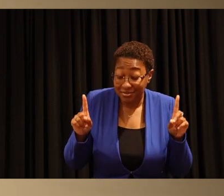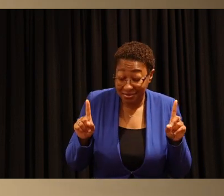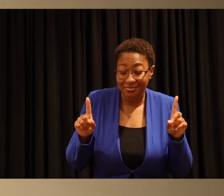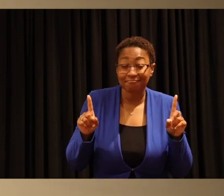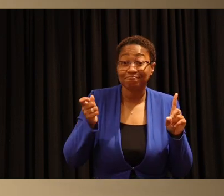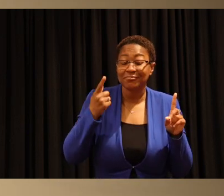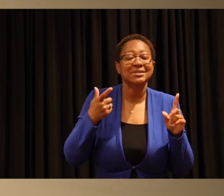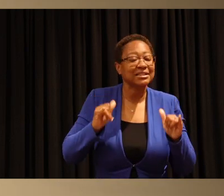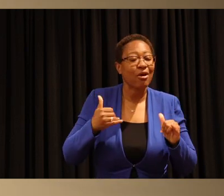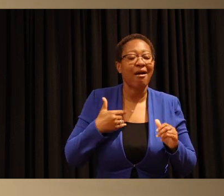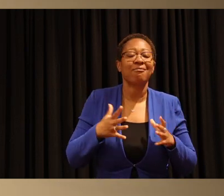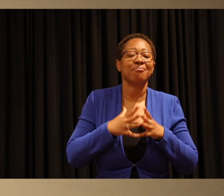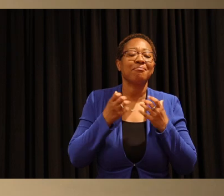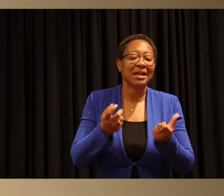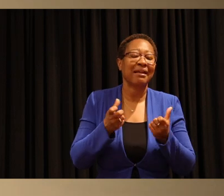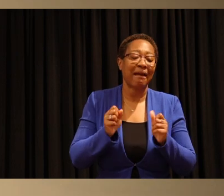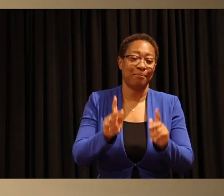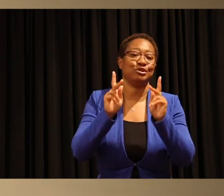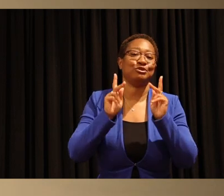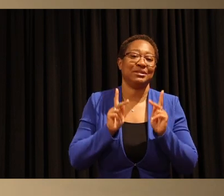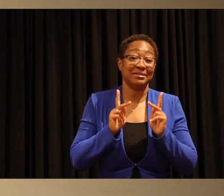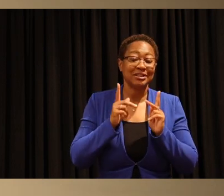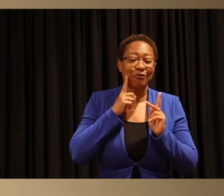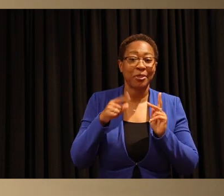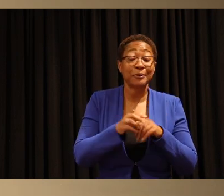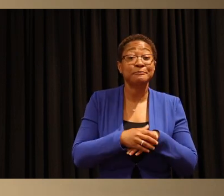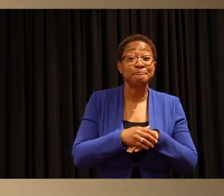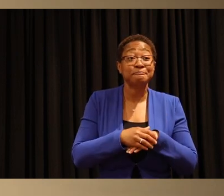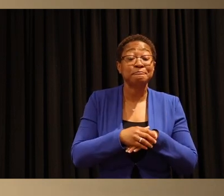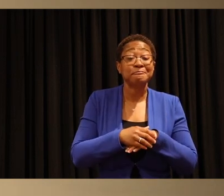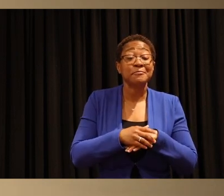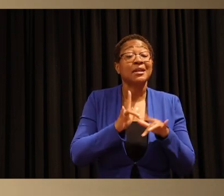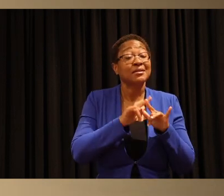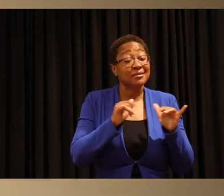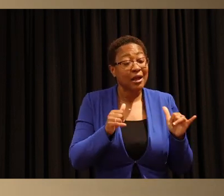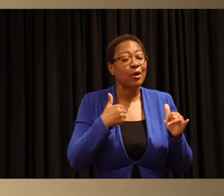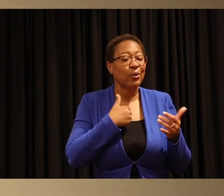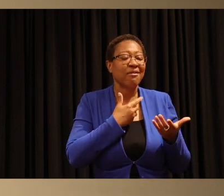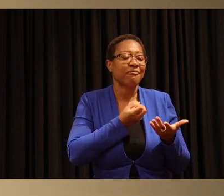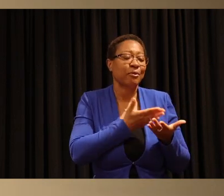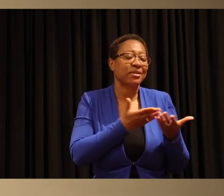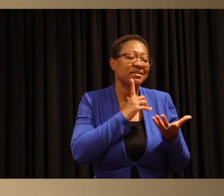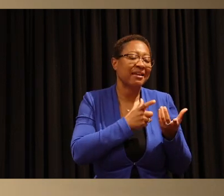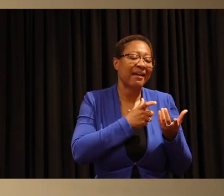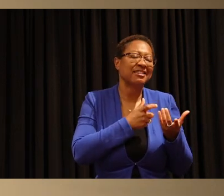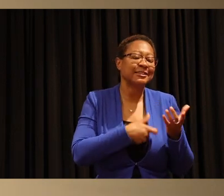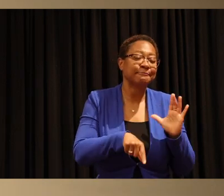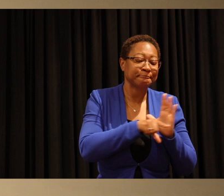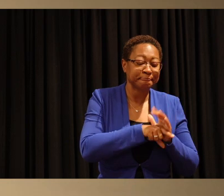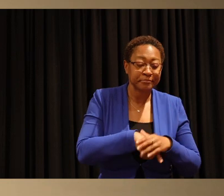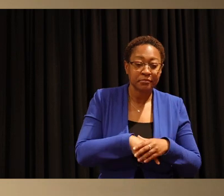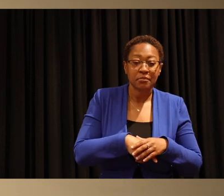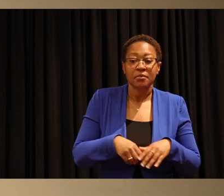opportunities. And there are things that are hurting us right now, and just a few things kind of on the